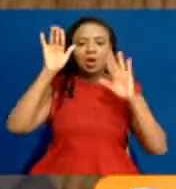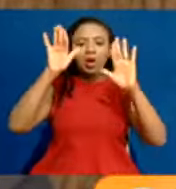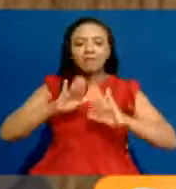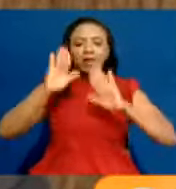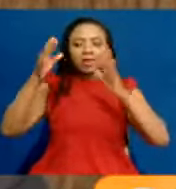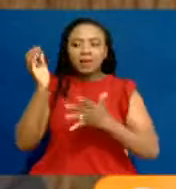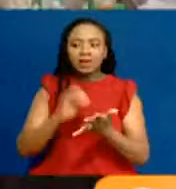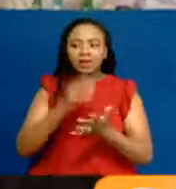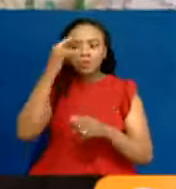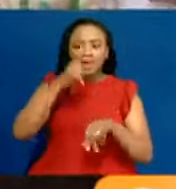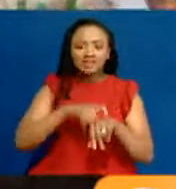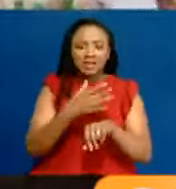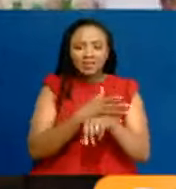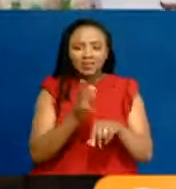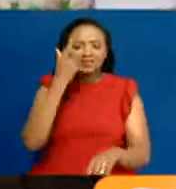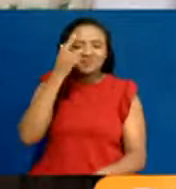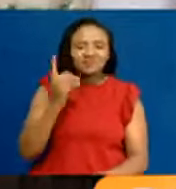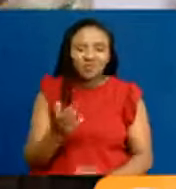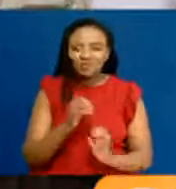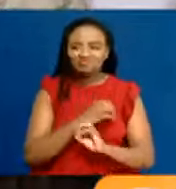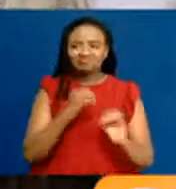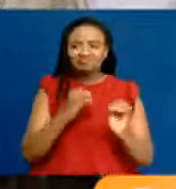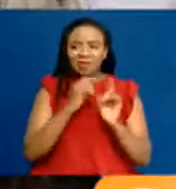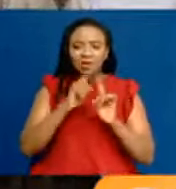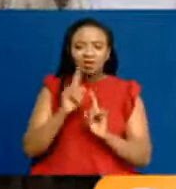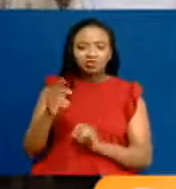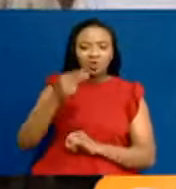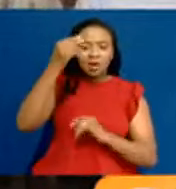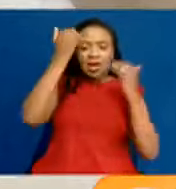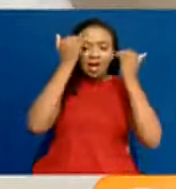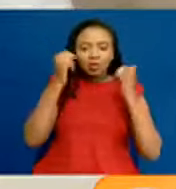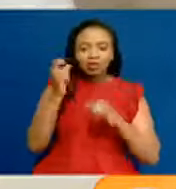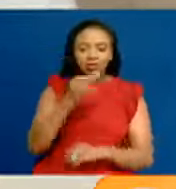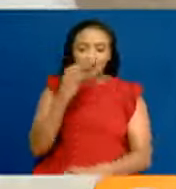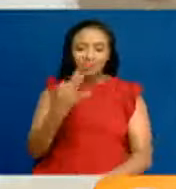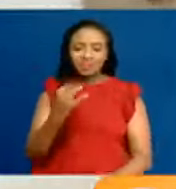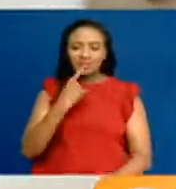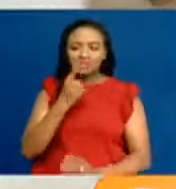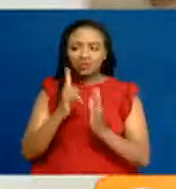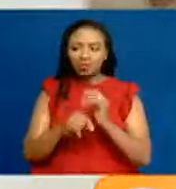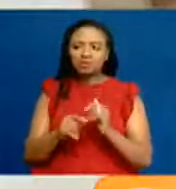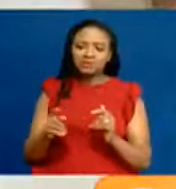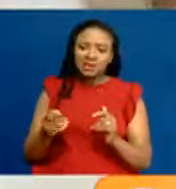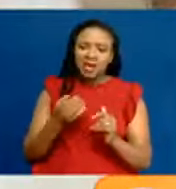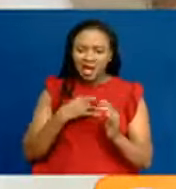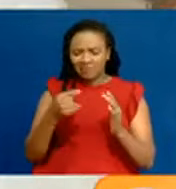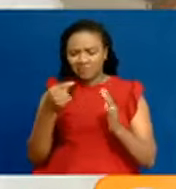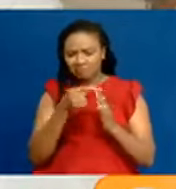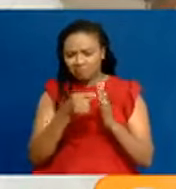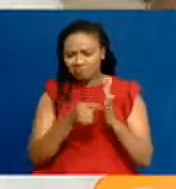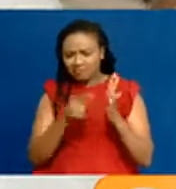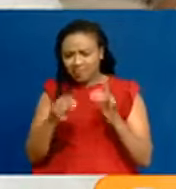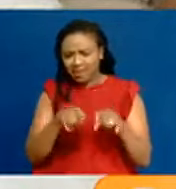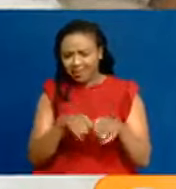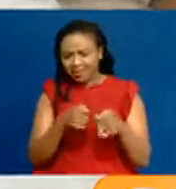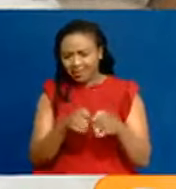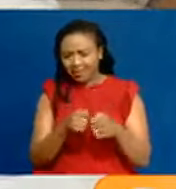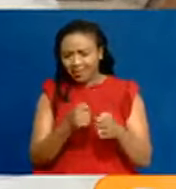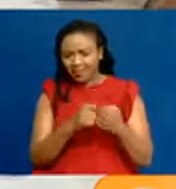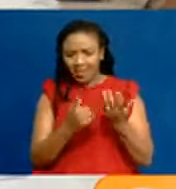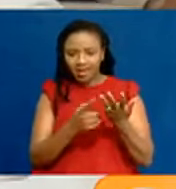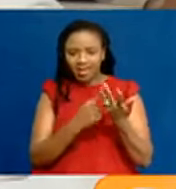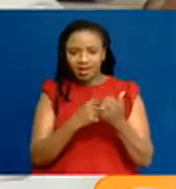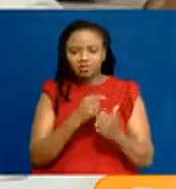time to waste. The High Court in March nullified Hussein's win, ruling that there were elements of irregularities in the